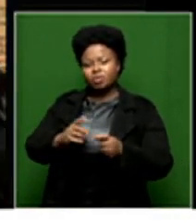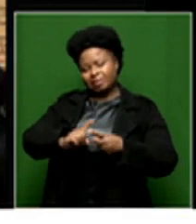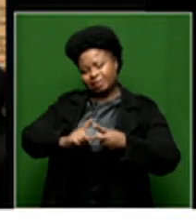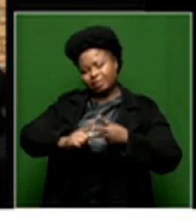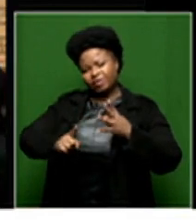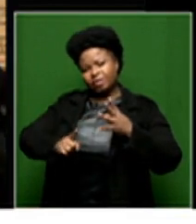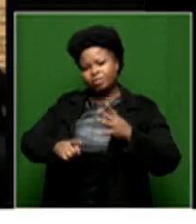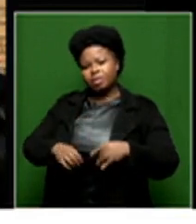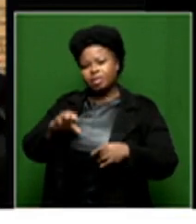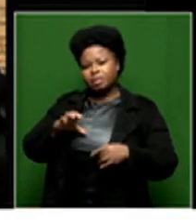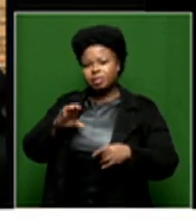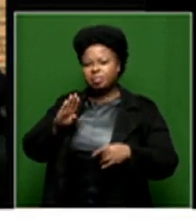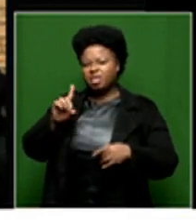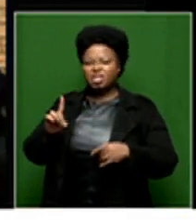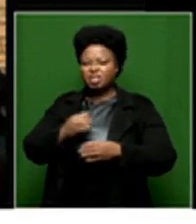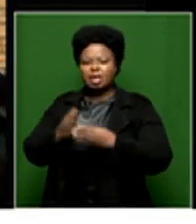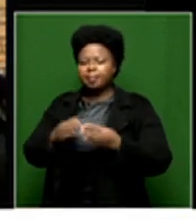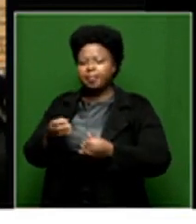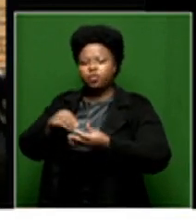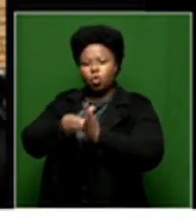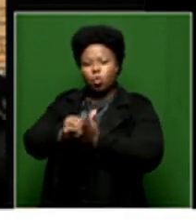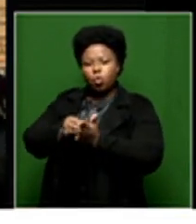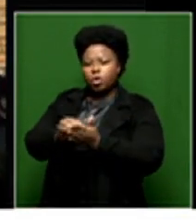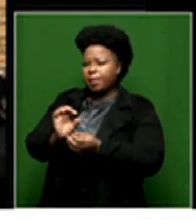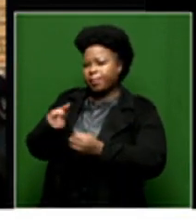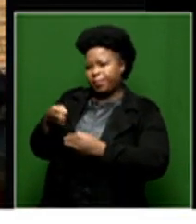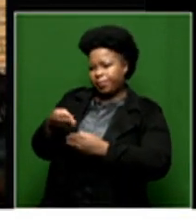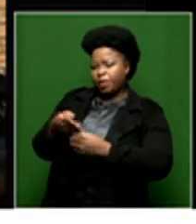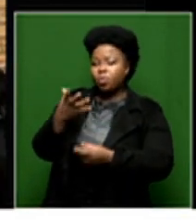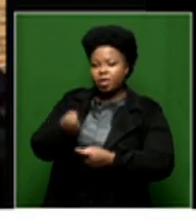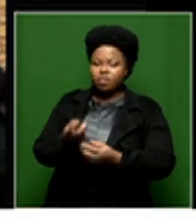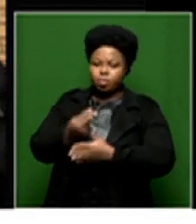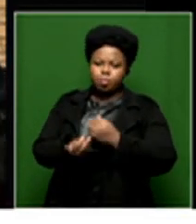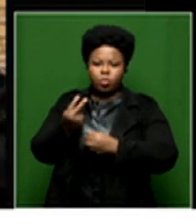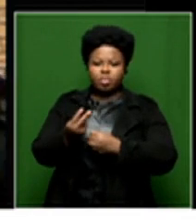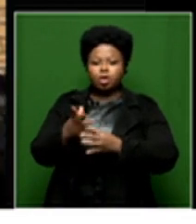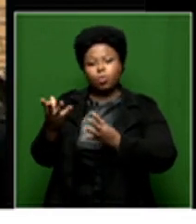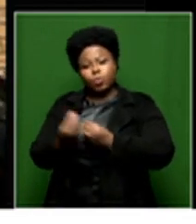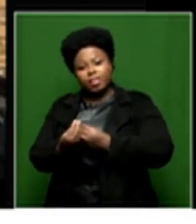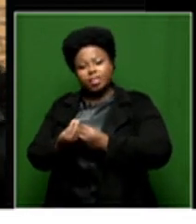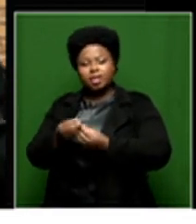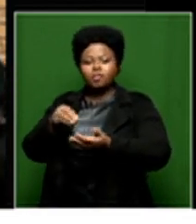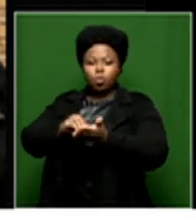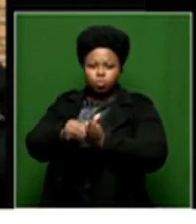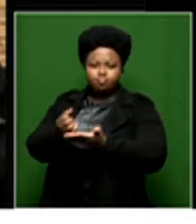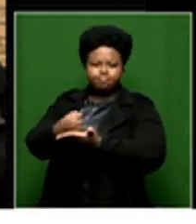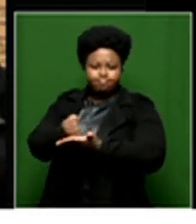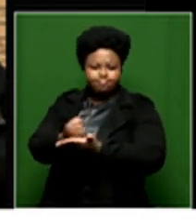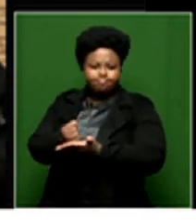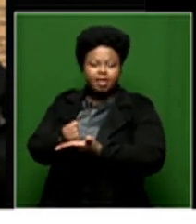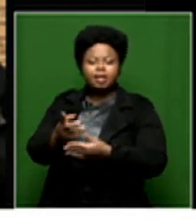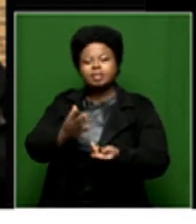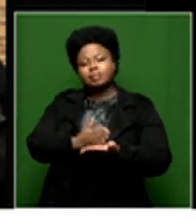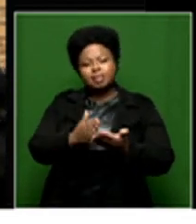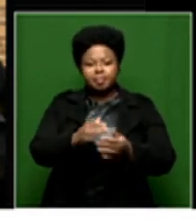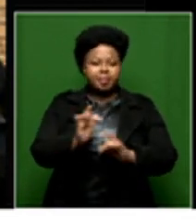without the actual CBD variant inside it. So we do offer both with and without, so the children can have some